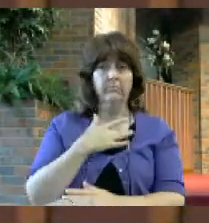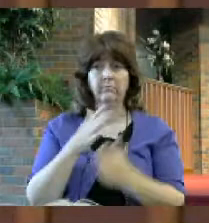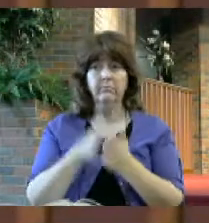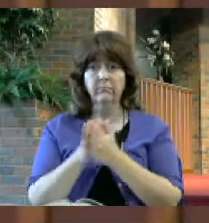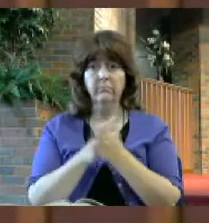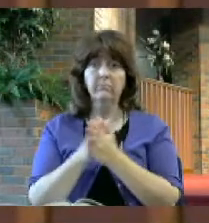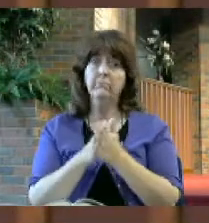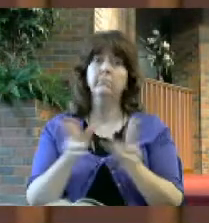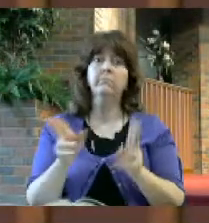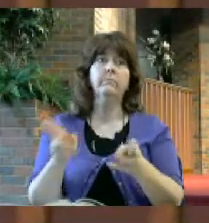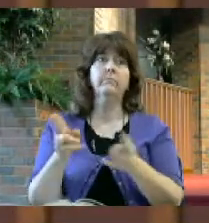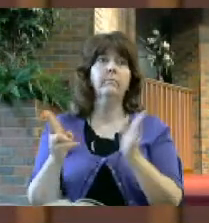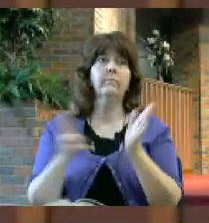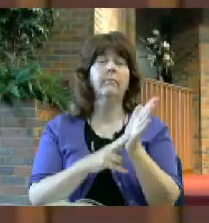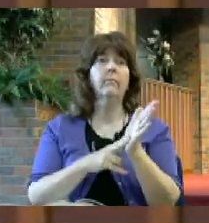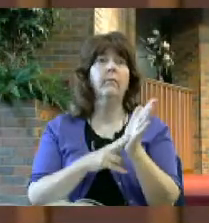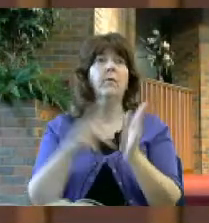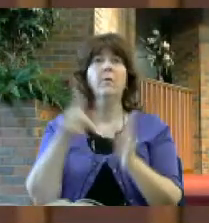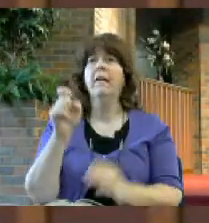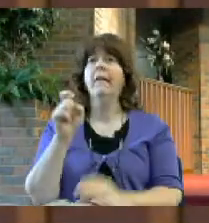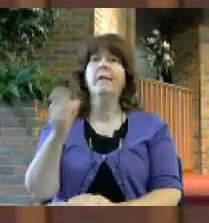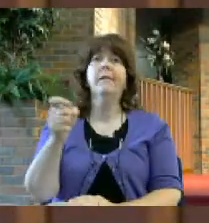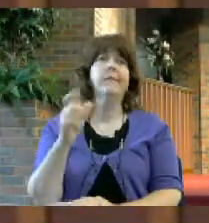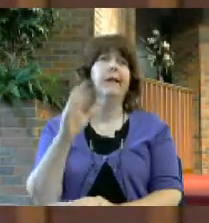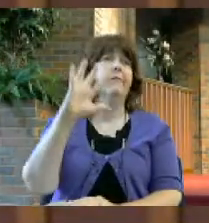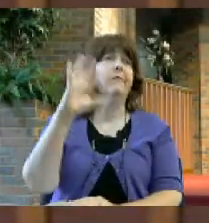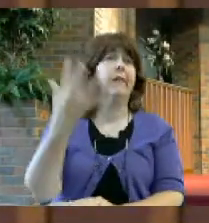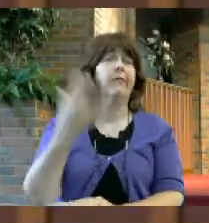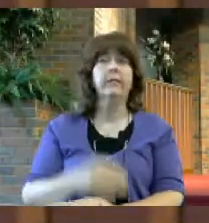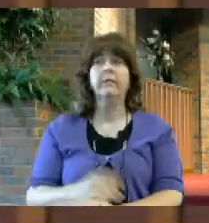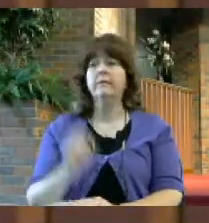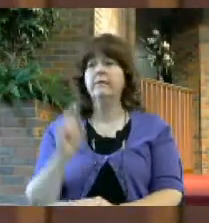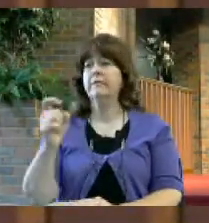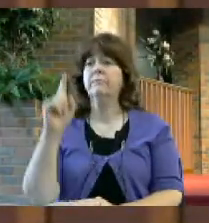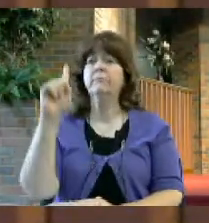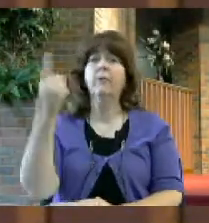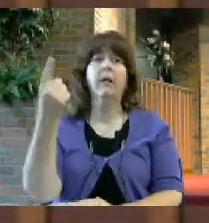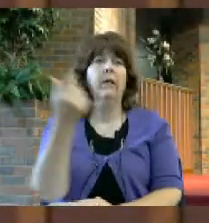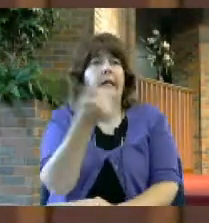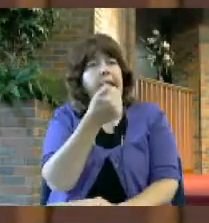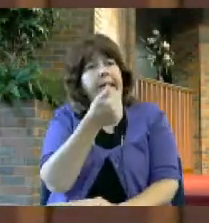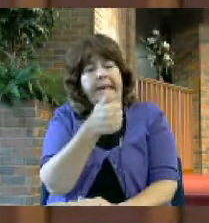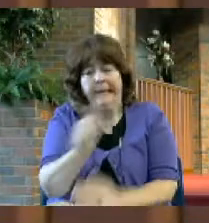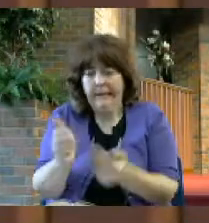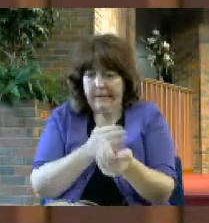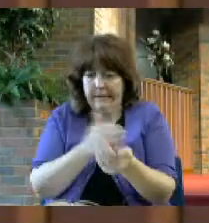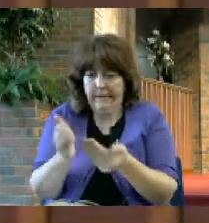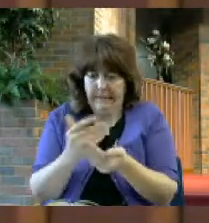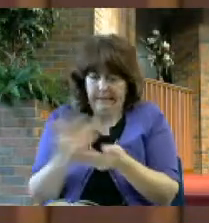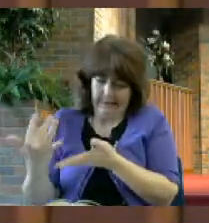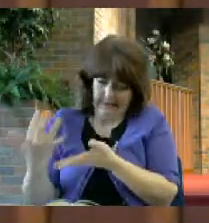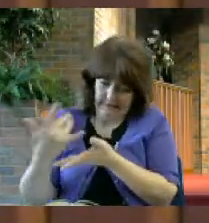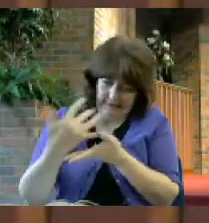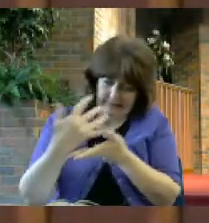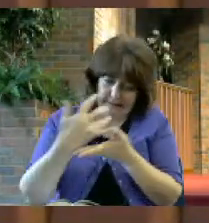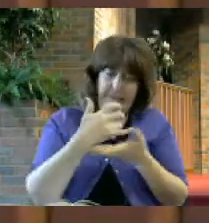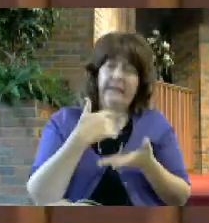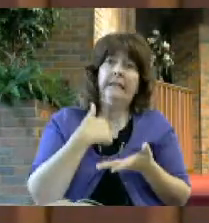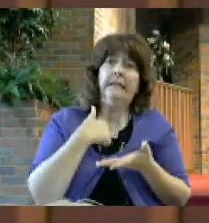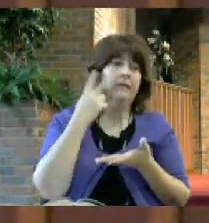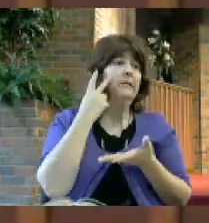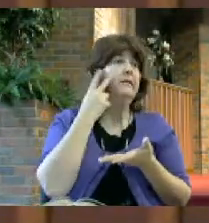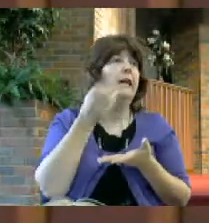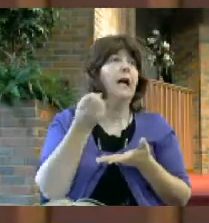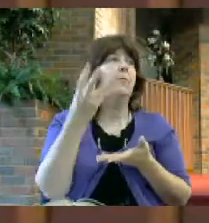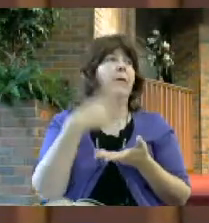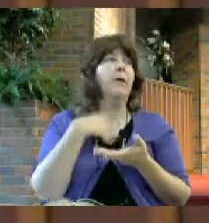give $50. You can give $5. You can give $1. Any difference, whatever we can collect, we'll see how many kids we can send